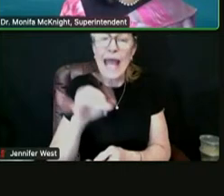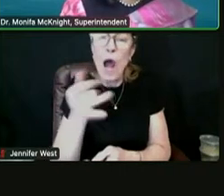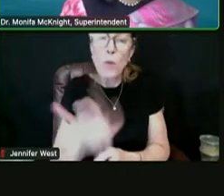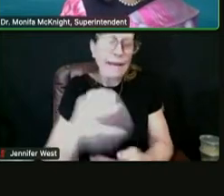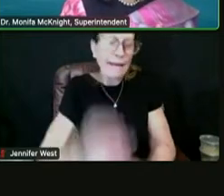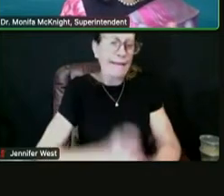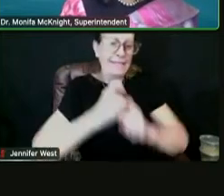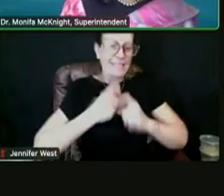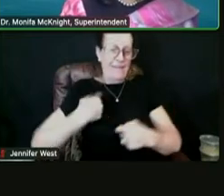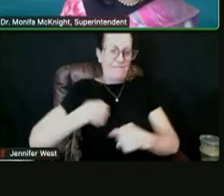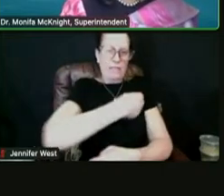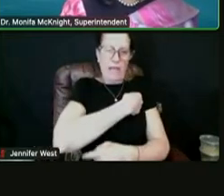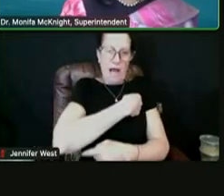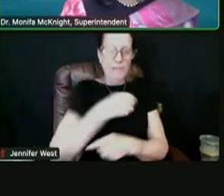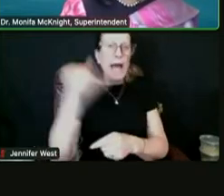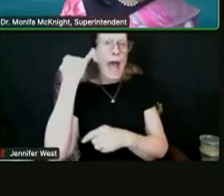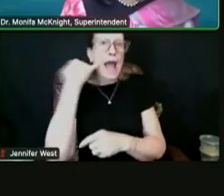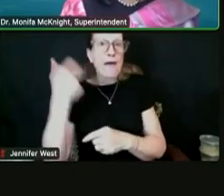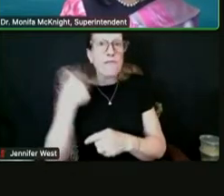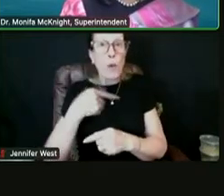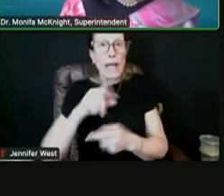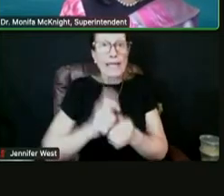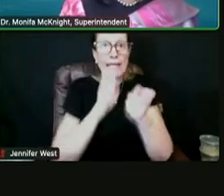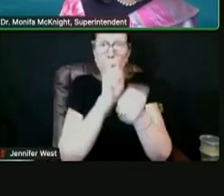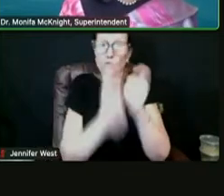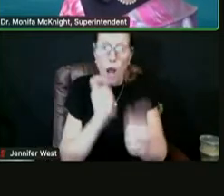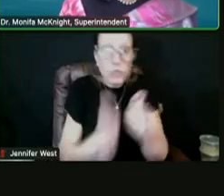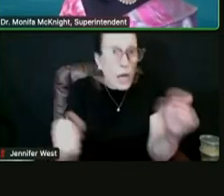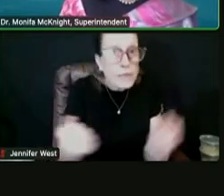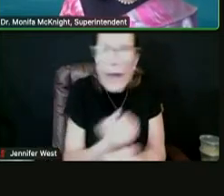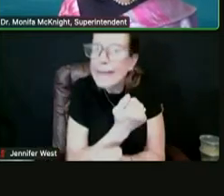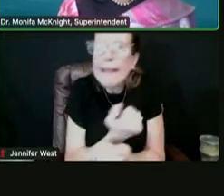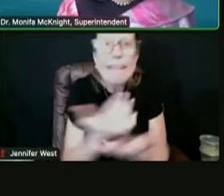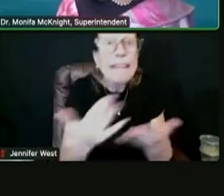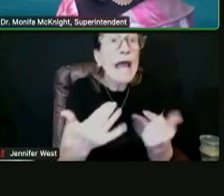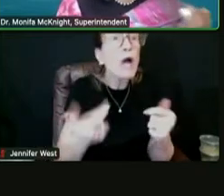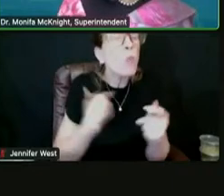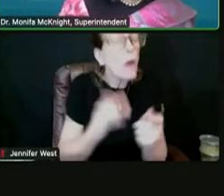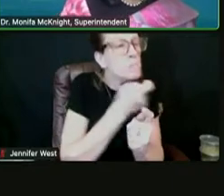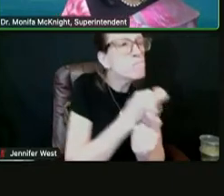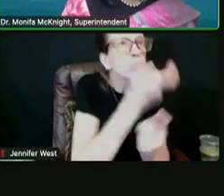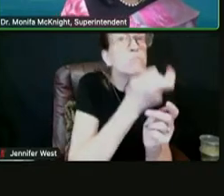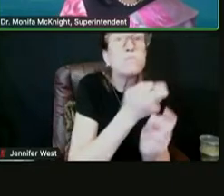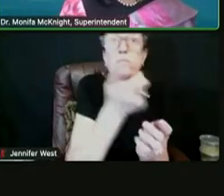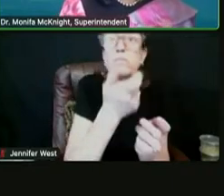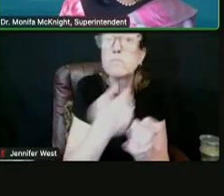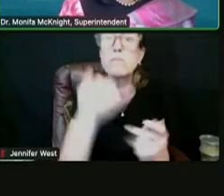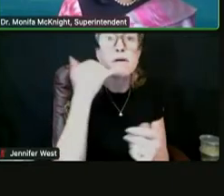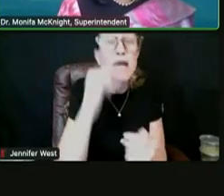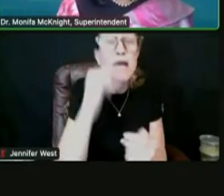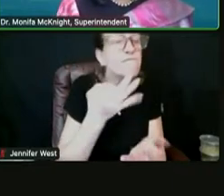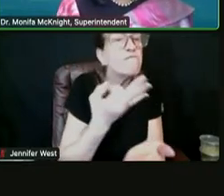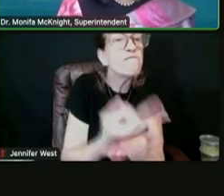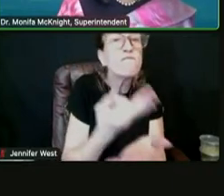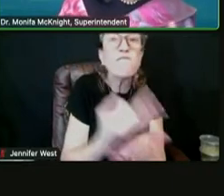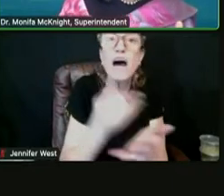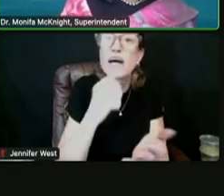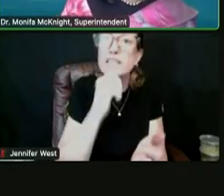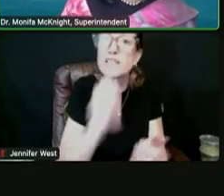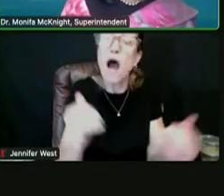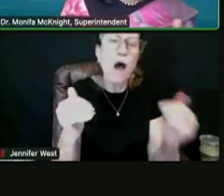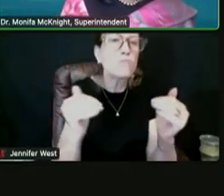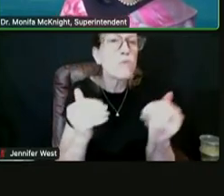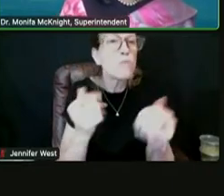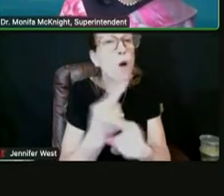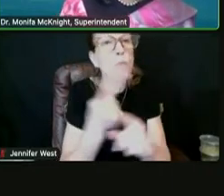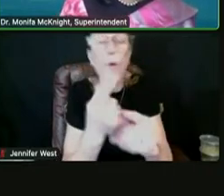if it's needed, we make any necessary adjustments at that point, meaning take things out. If we're not funded at the level in which we requested, we have